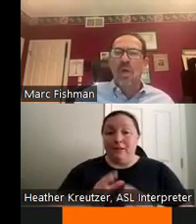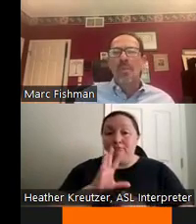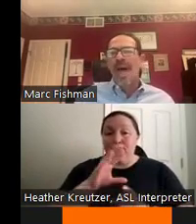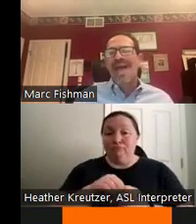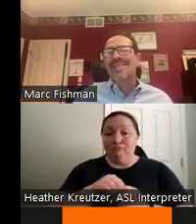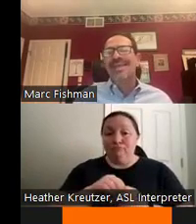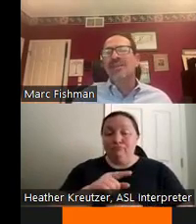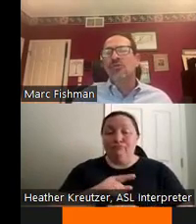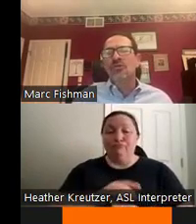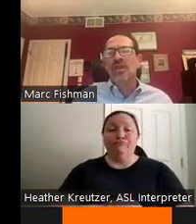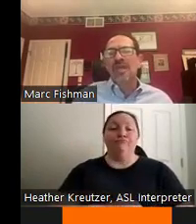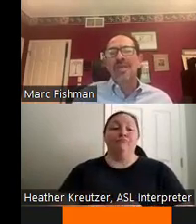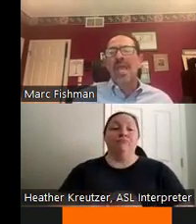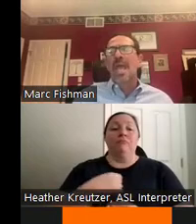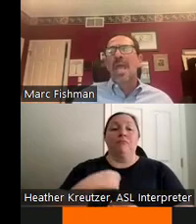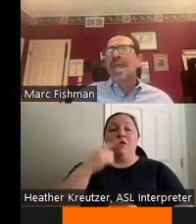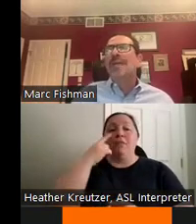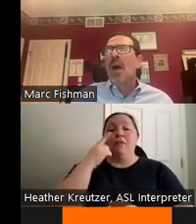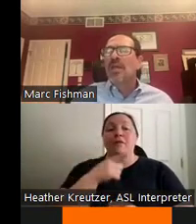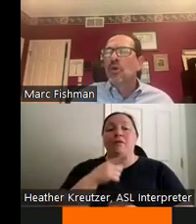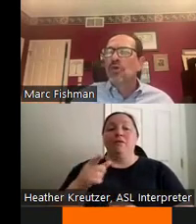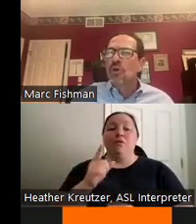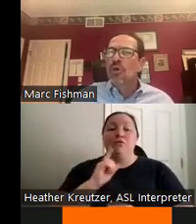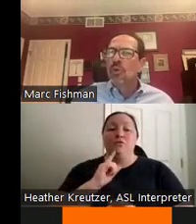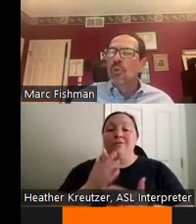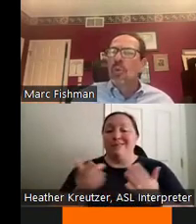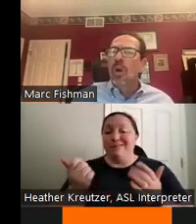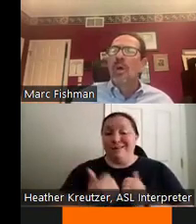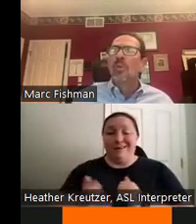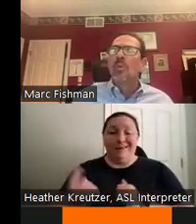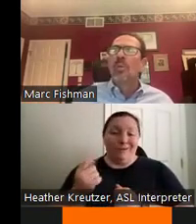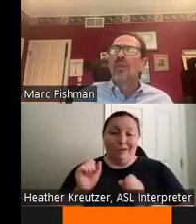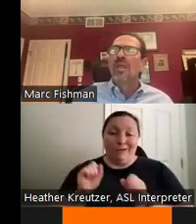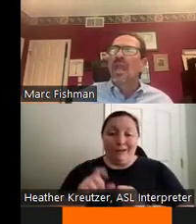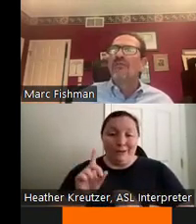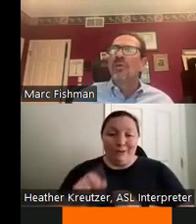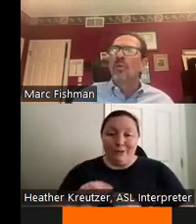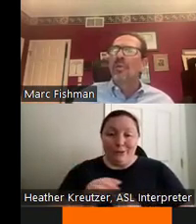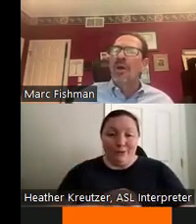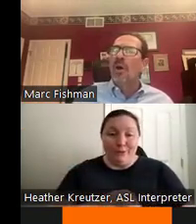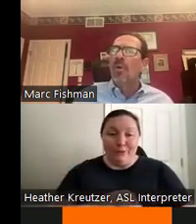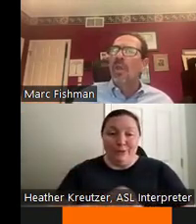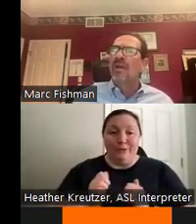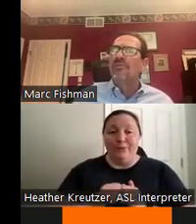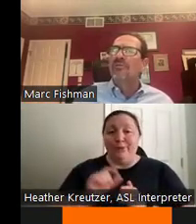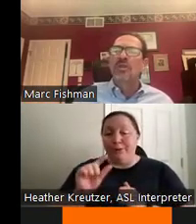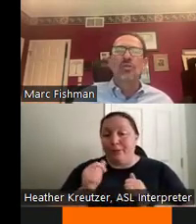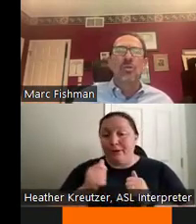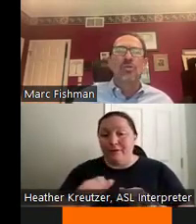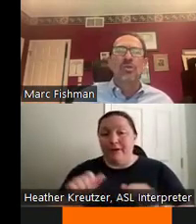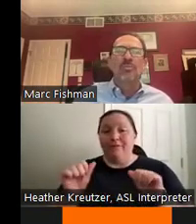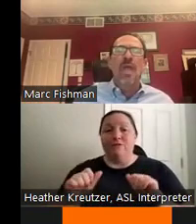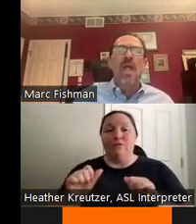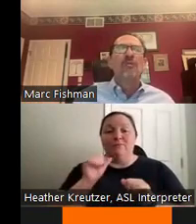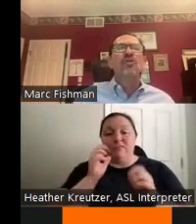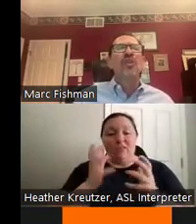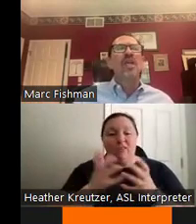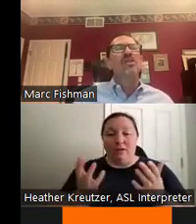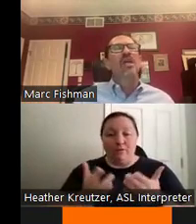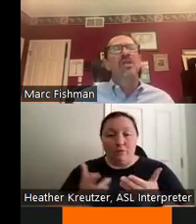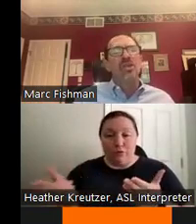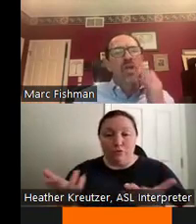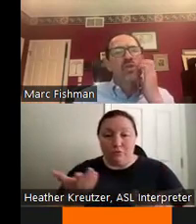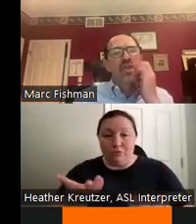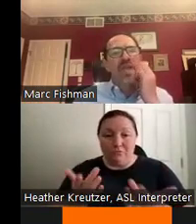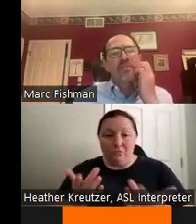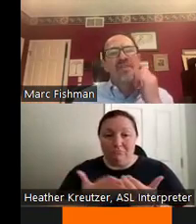of YOURS. And I think these are things that anybody could do with a little effort without a whole lot of resources. First